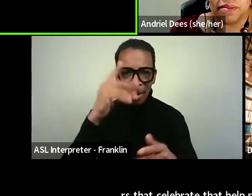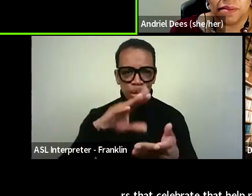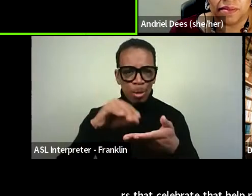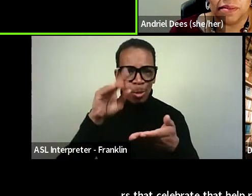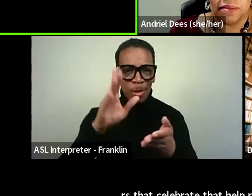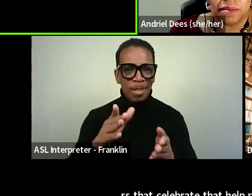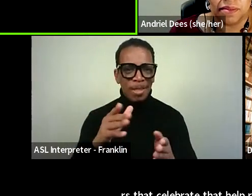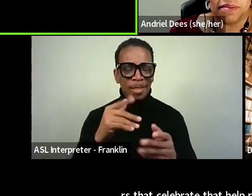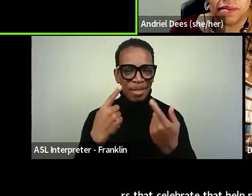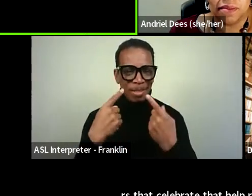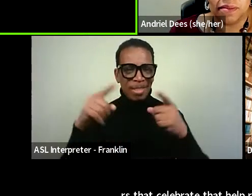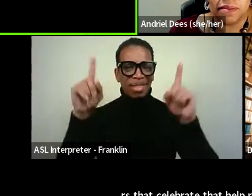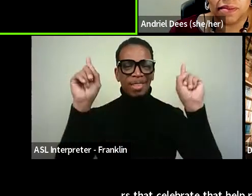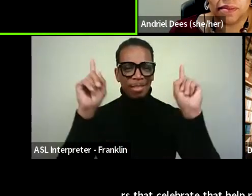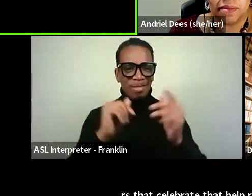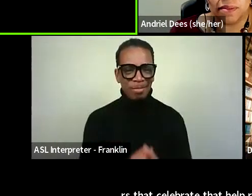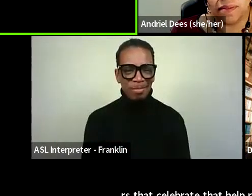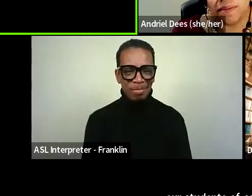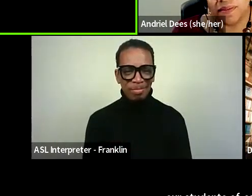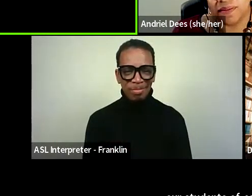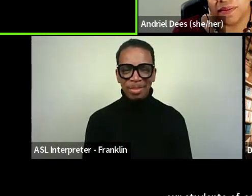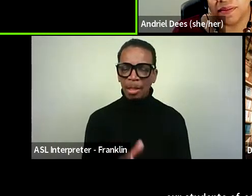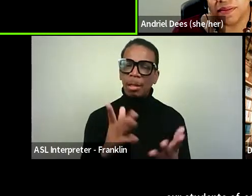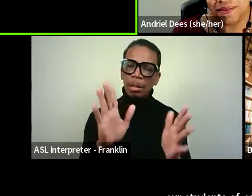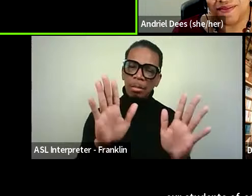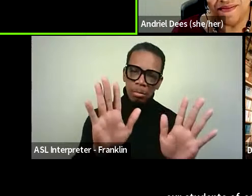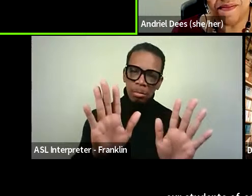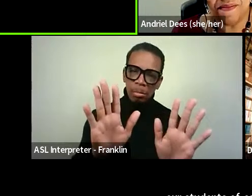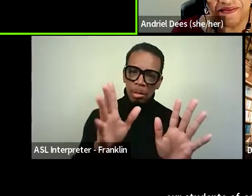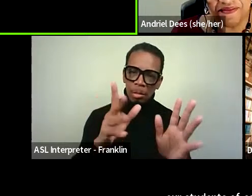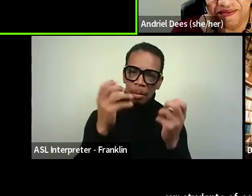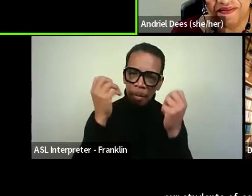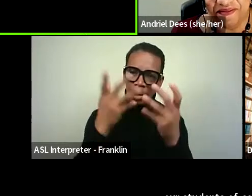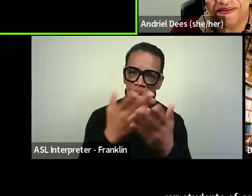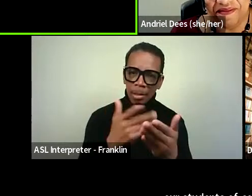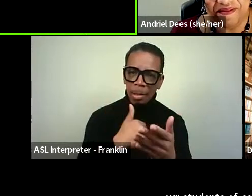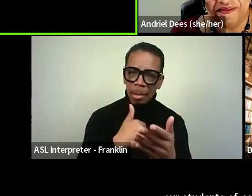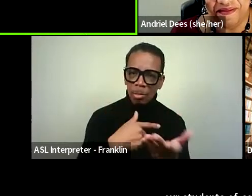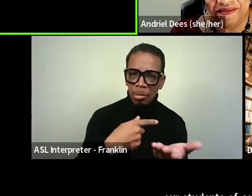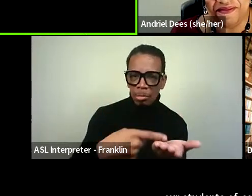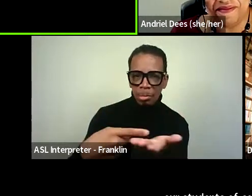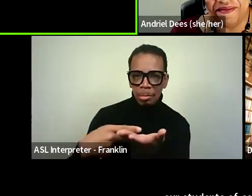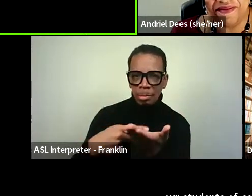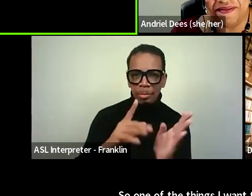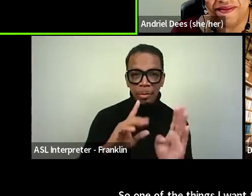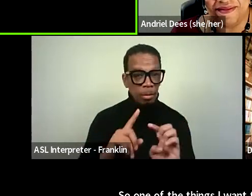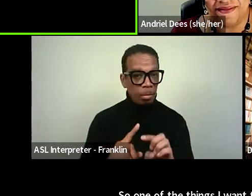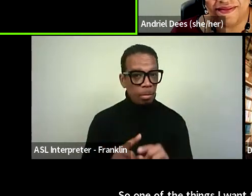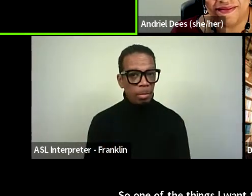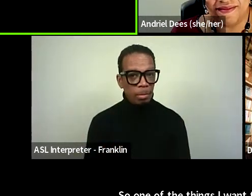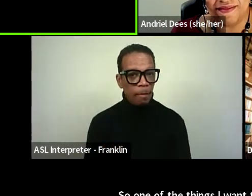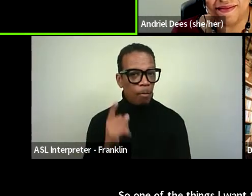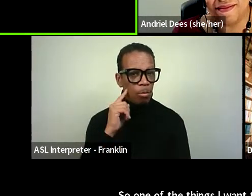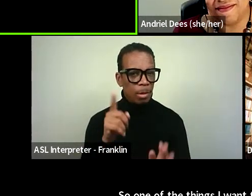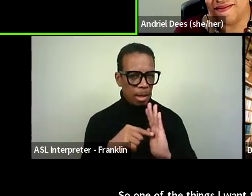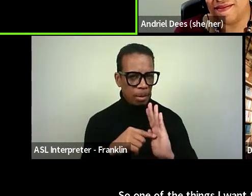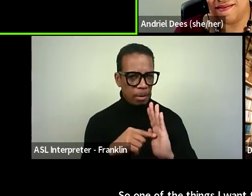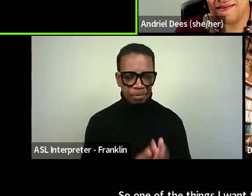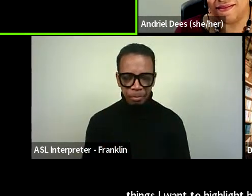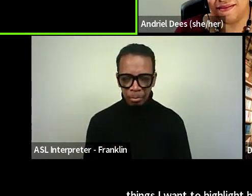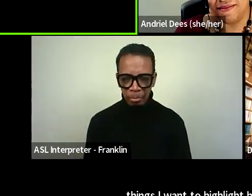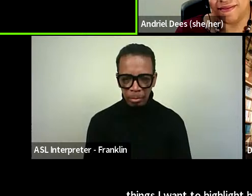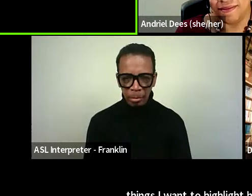succeed. So one of the things there are several things I want to highlight here. But as an example, this idea